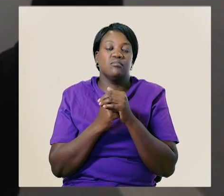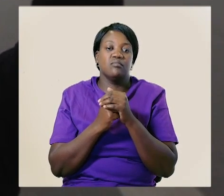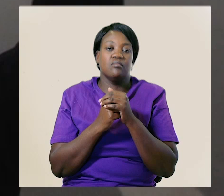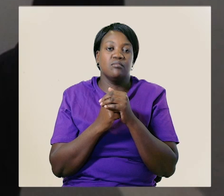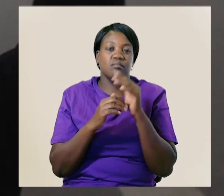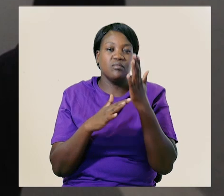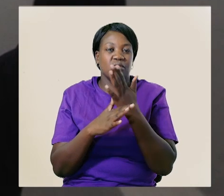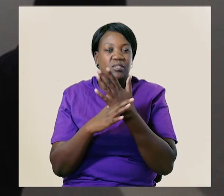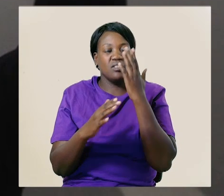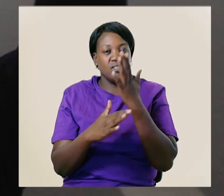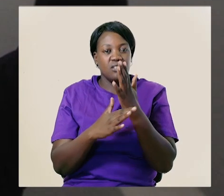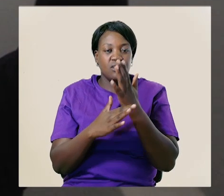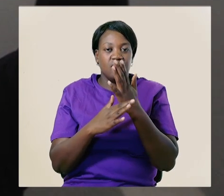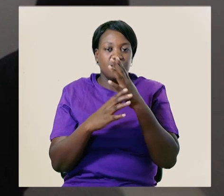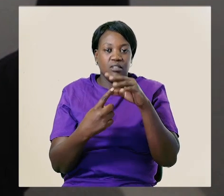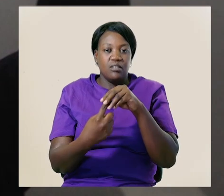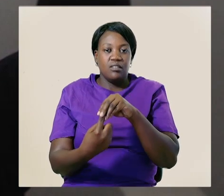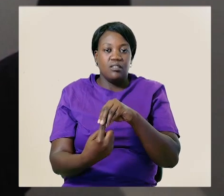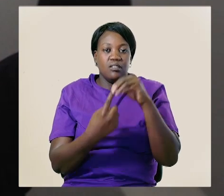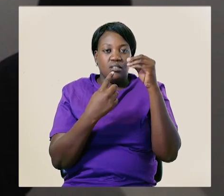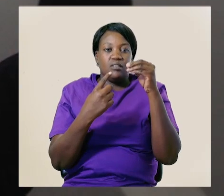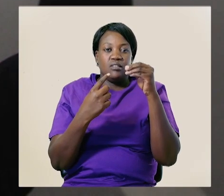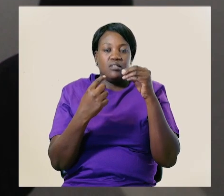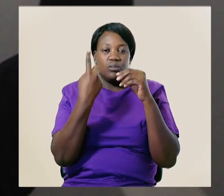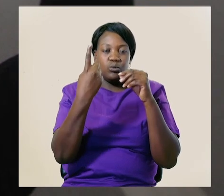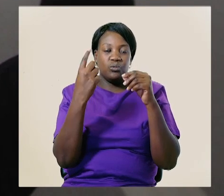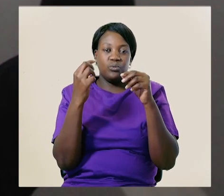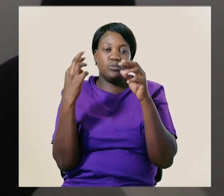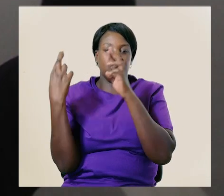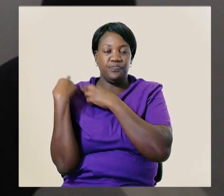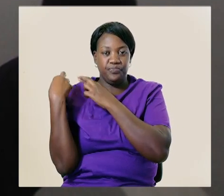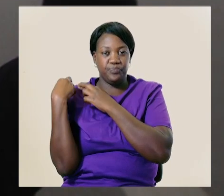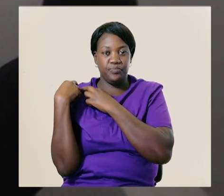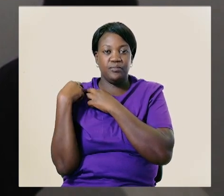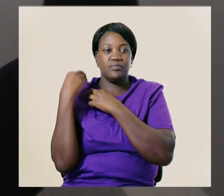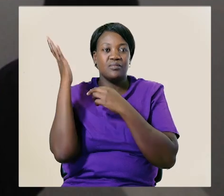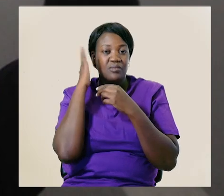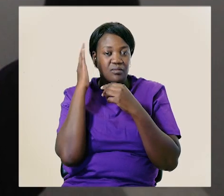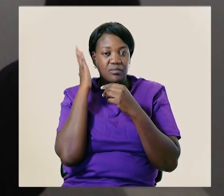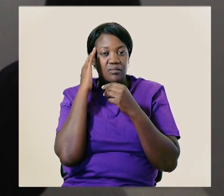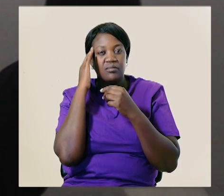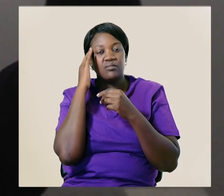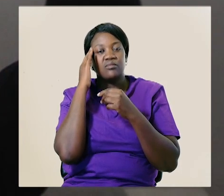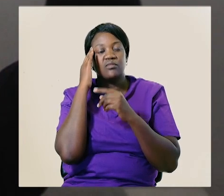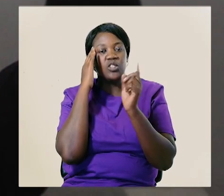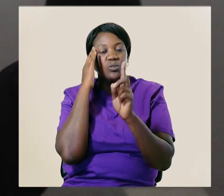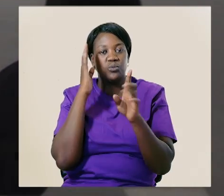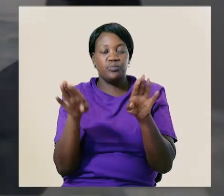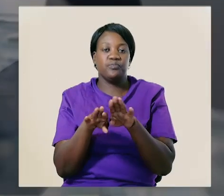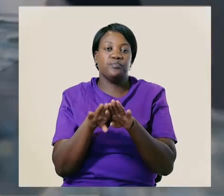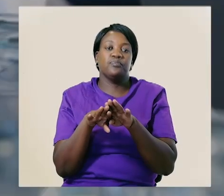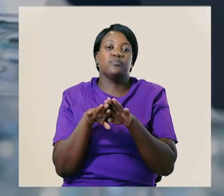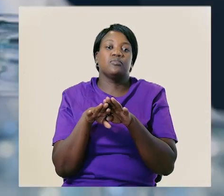Because workers who specialize in one particular skill or job know exactly what is expected from